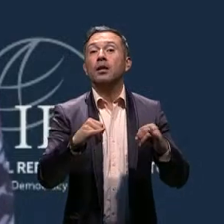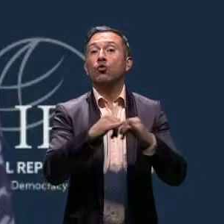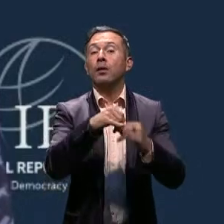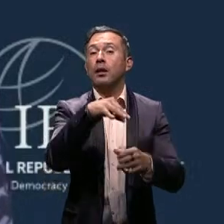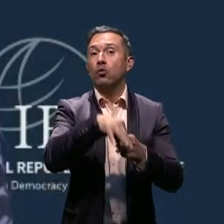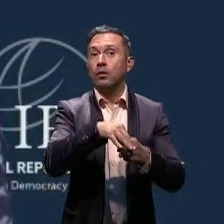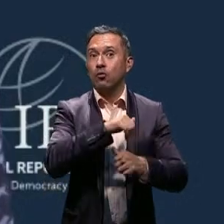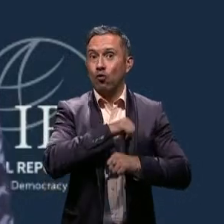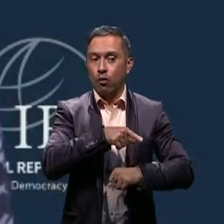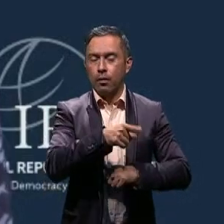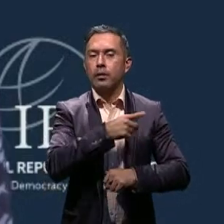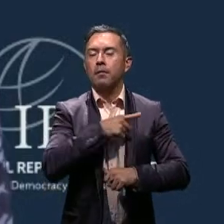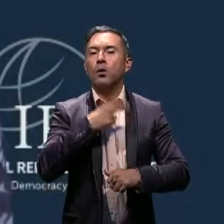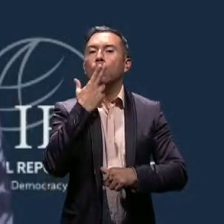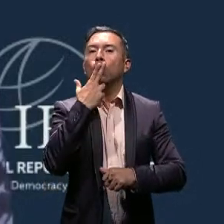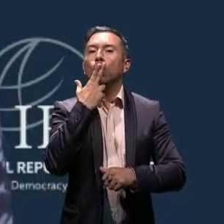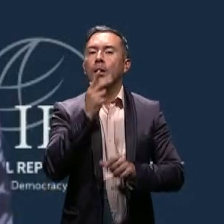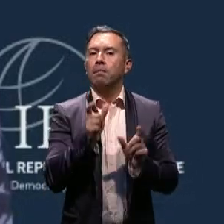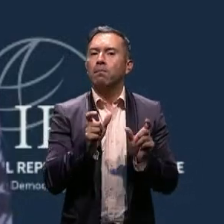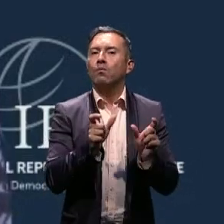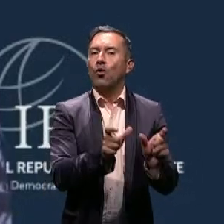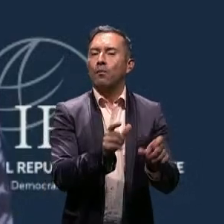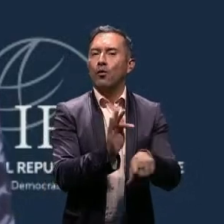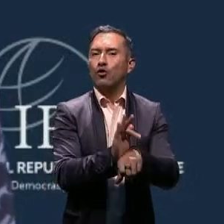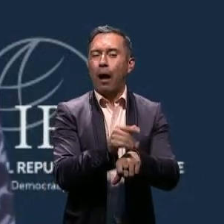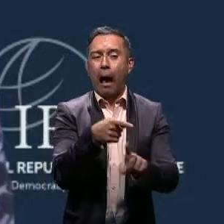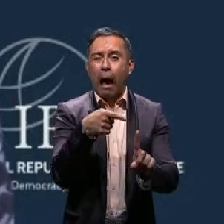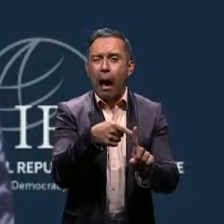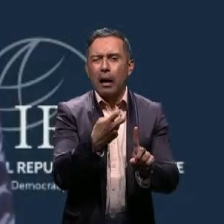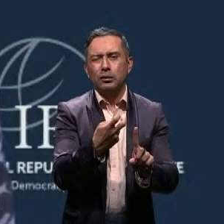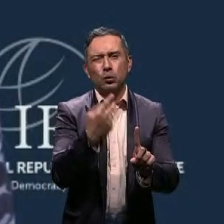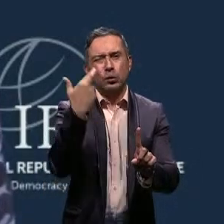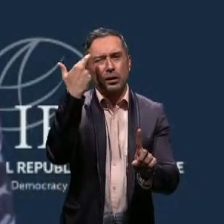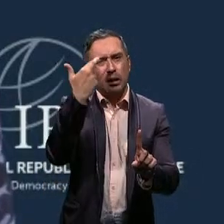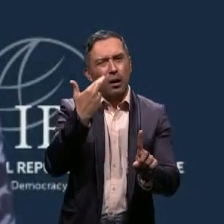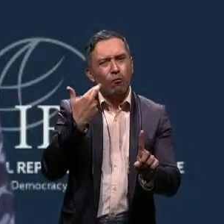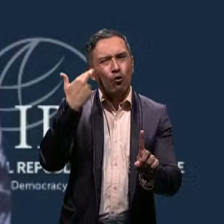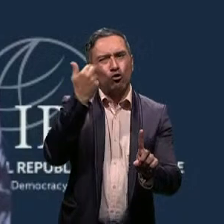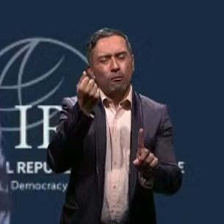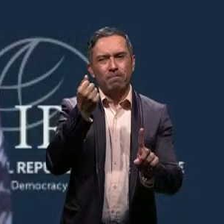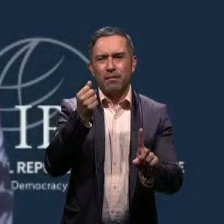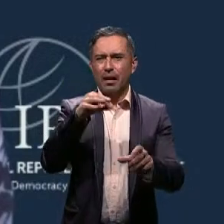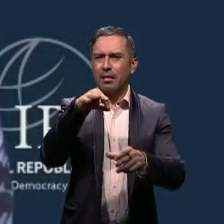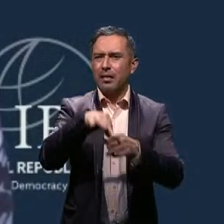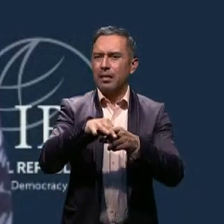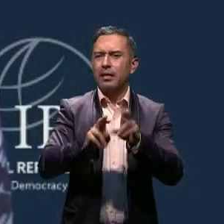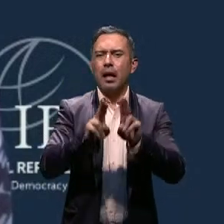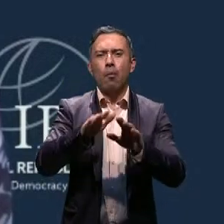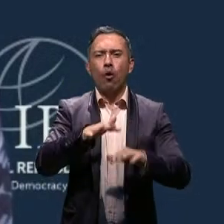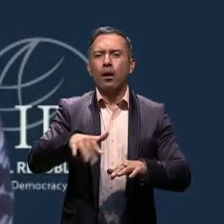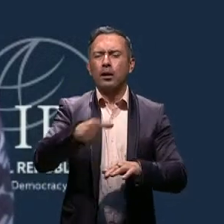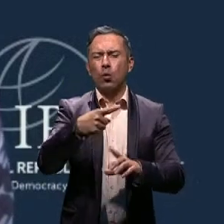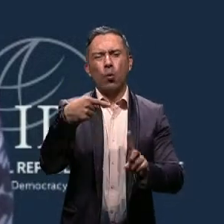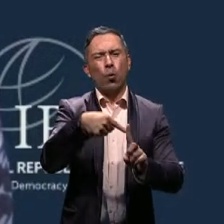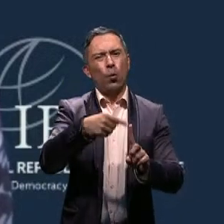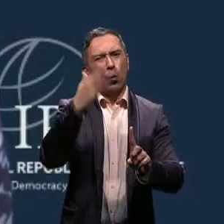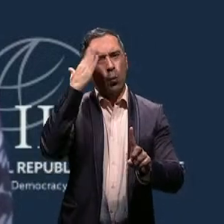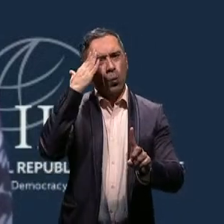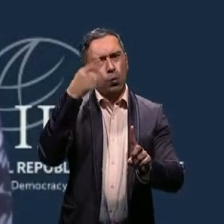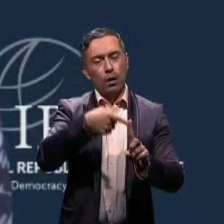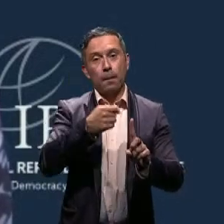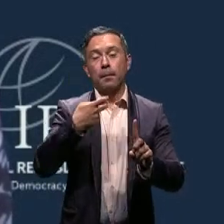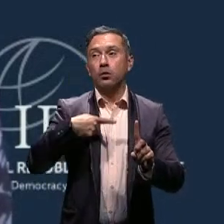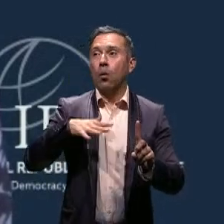the integrity of the electoral authorities that are the milestone of the democratic building,